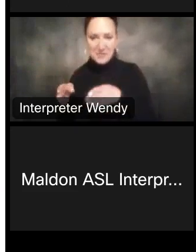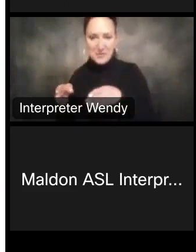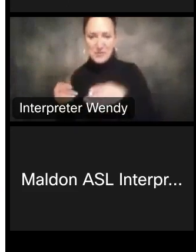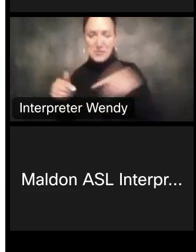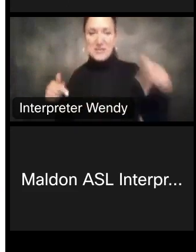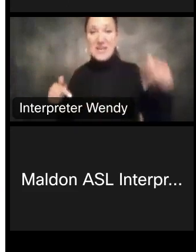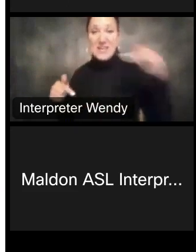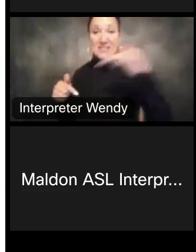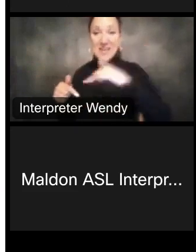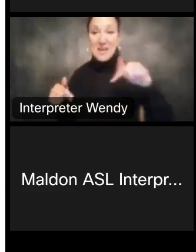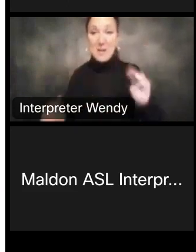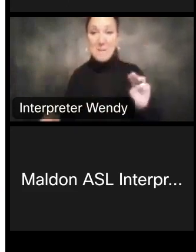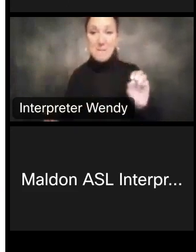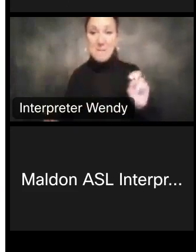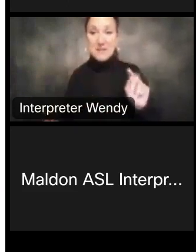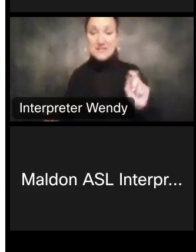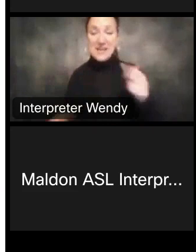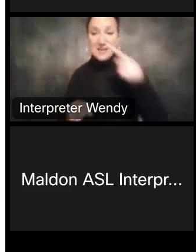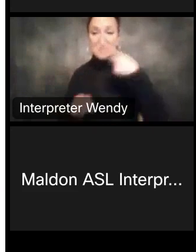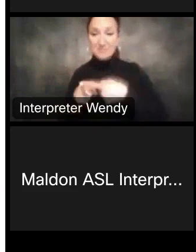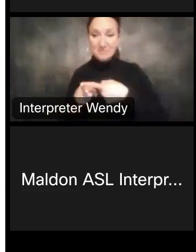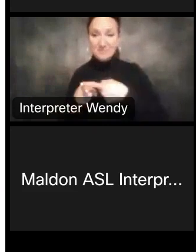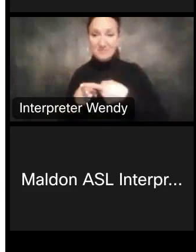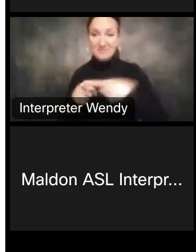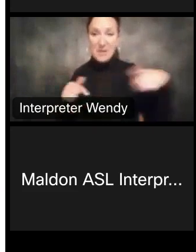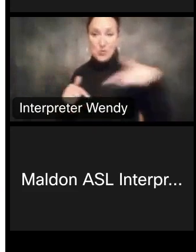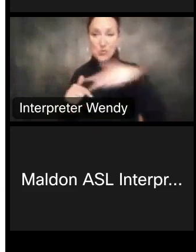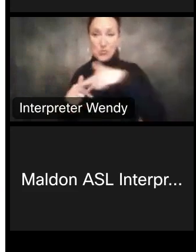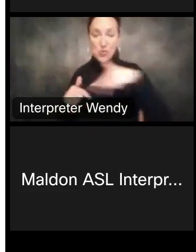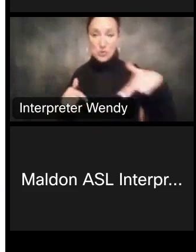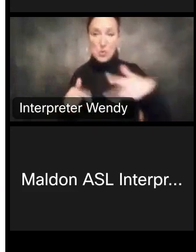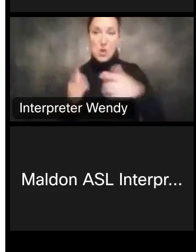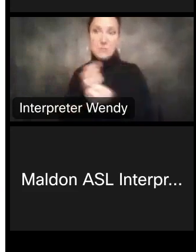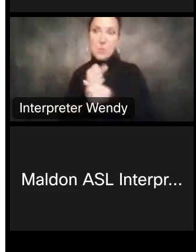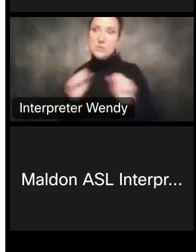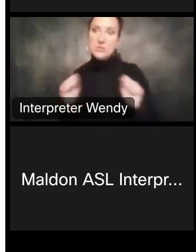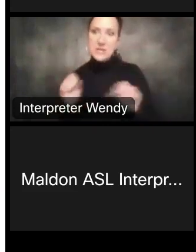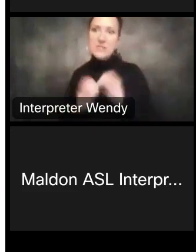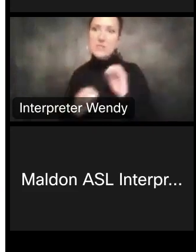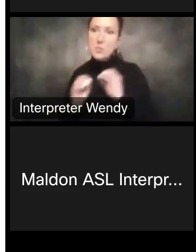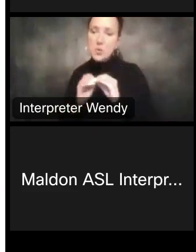across Bladensburg to that neighborhood more safely.